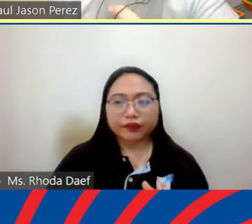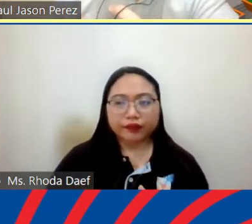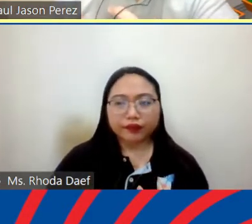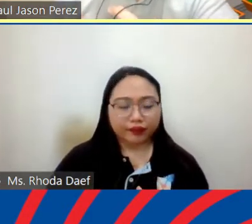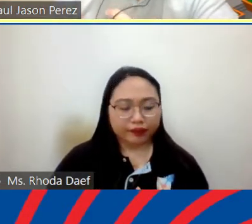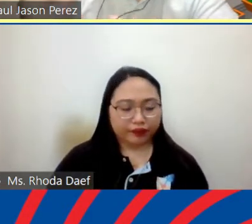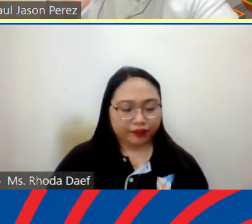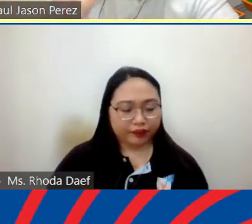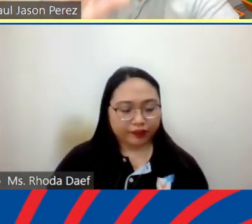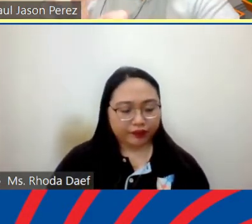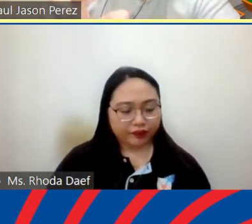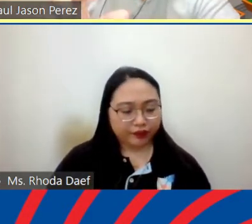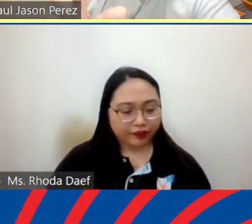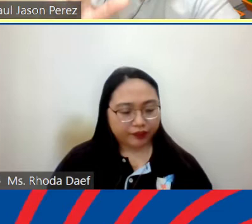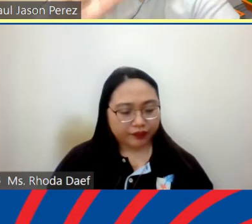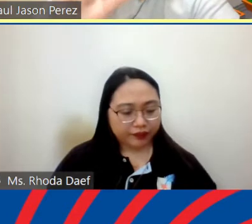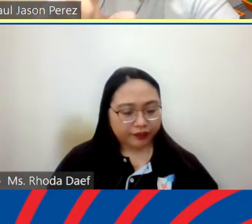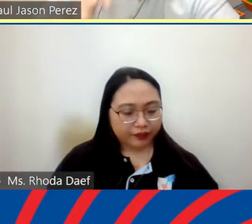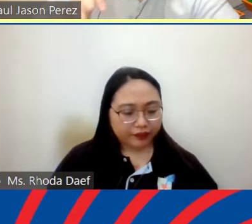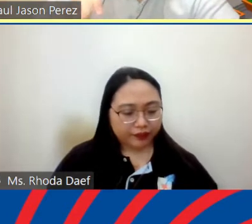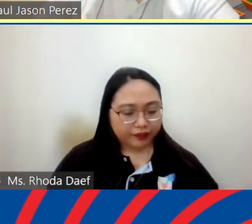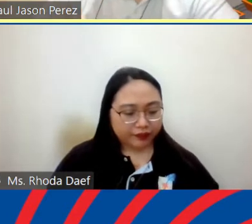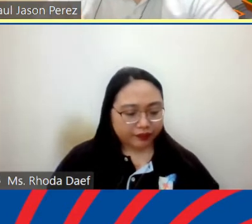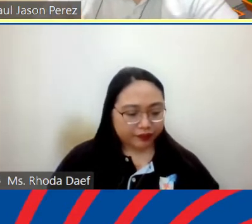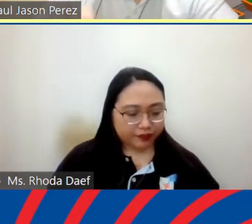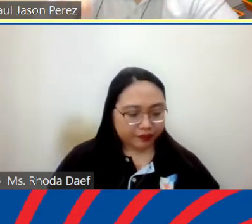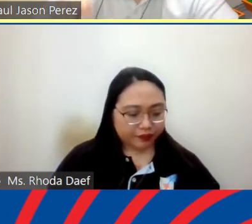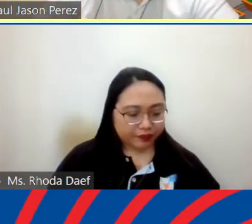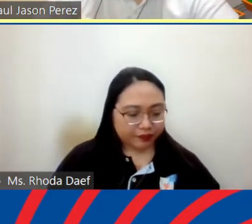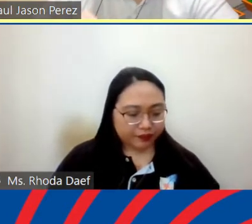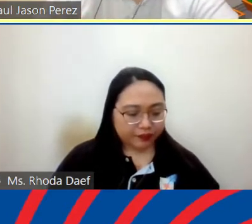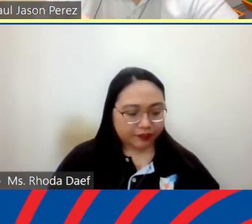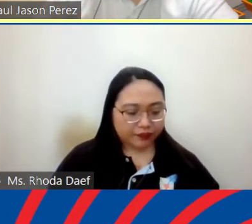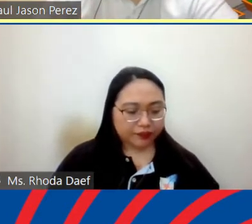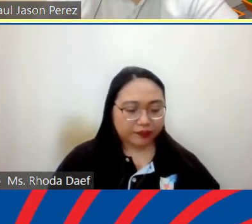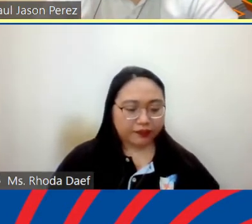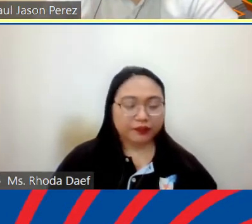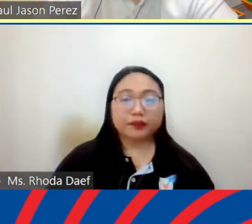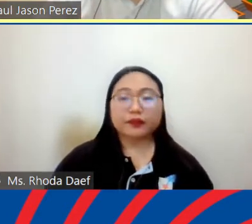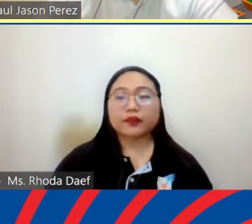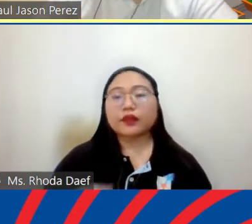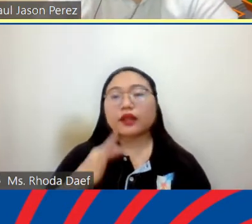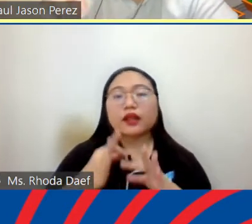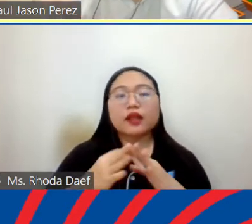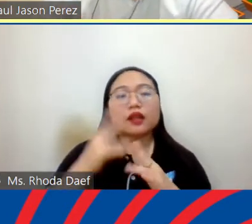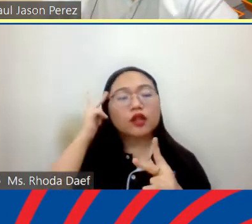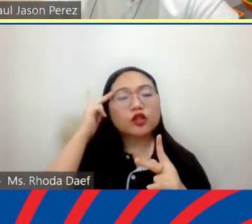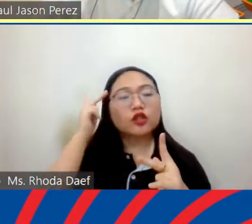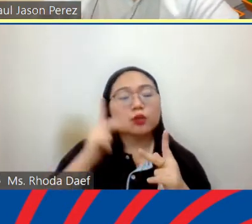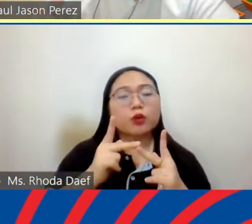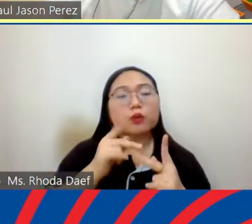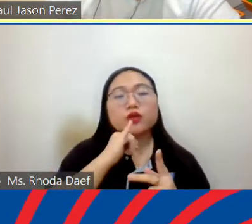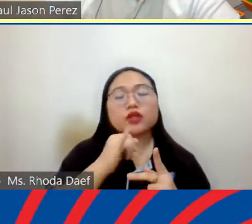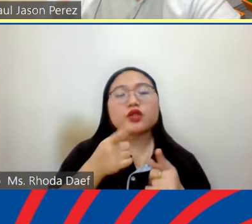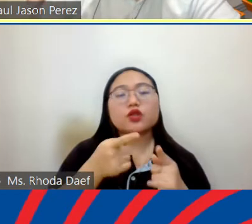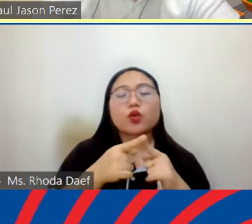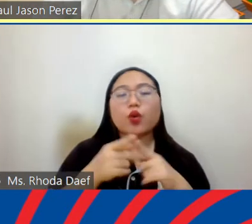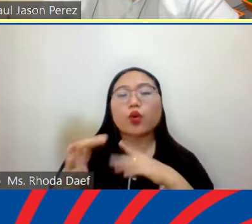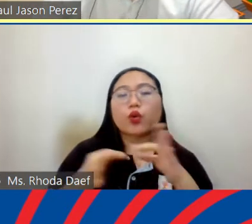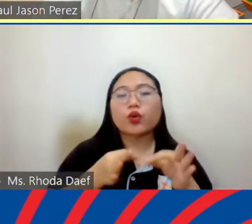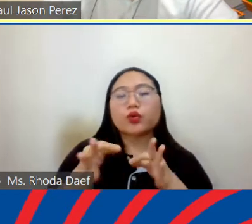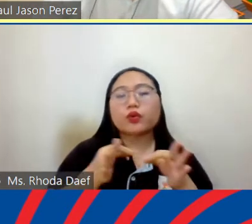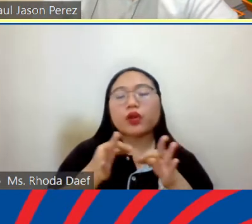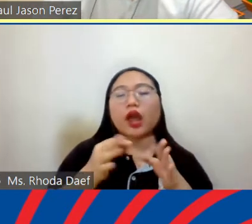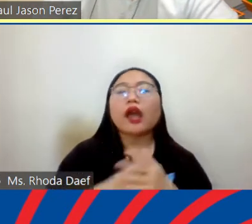kayong spreadsheet, yung pinakauna, it's the data dictionary. The purpose of the data dictionary is to explain what